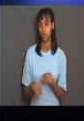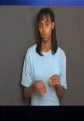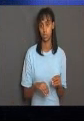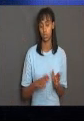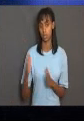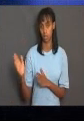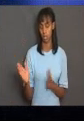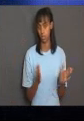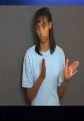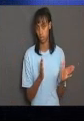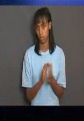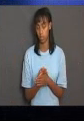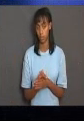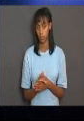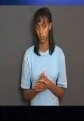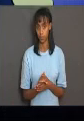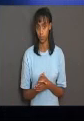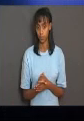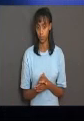Students, let's get ready.